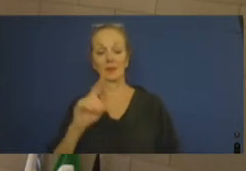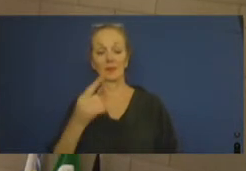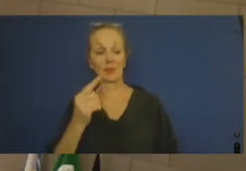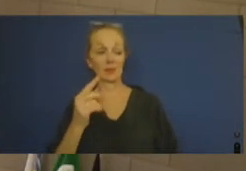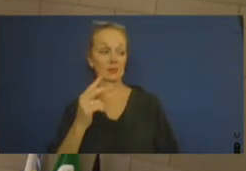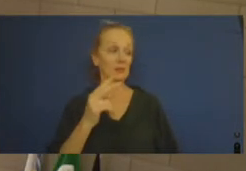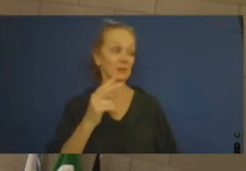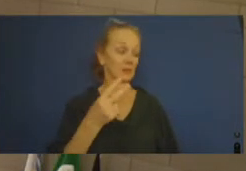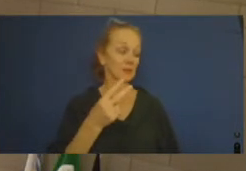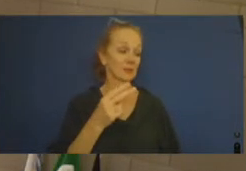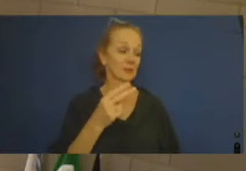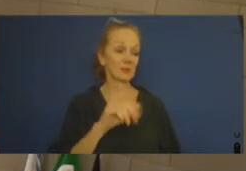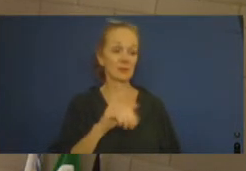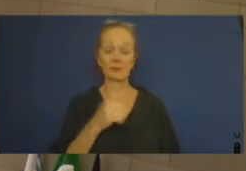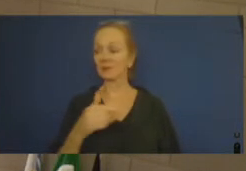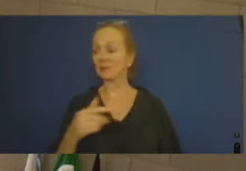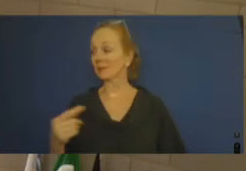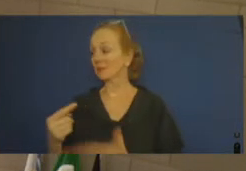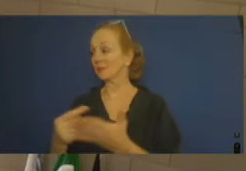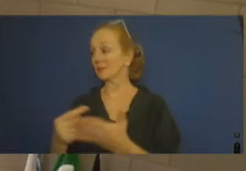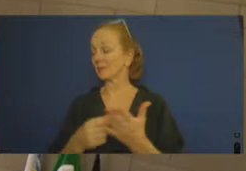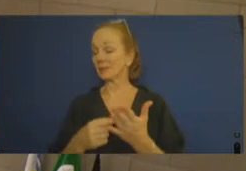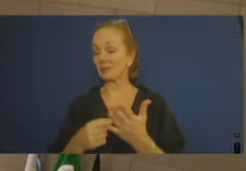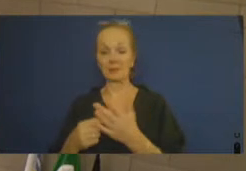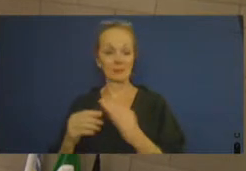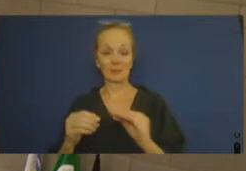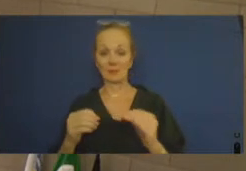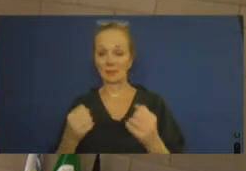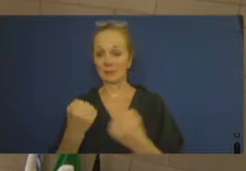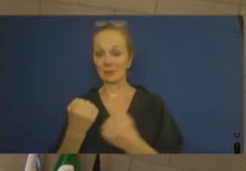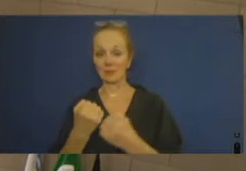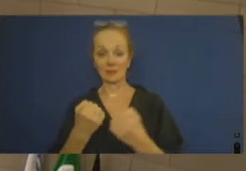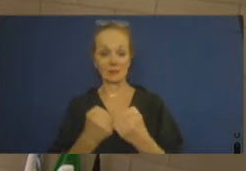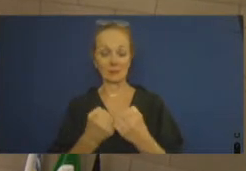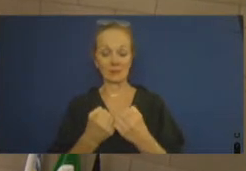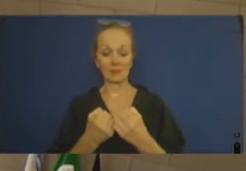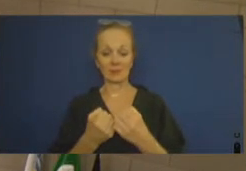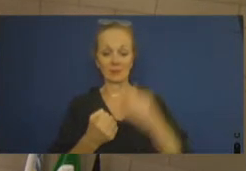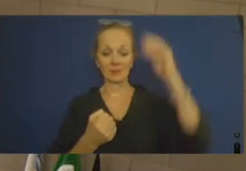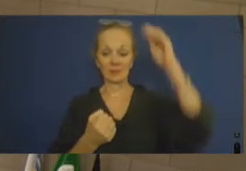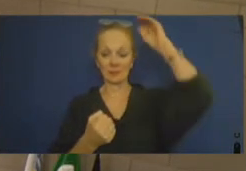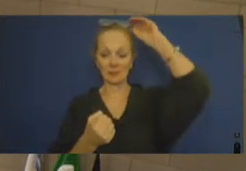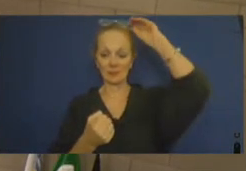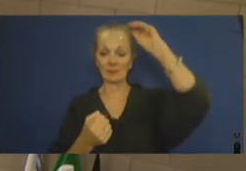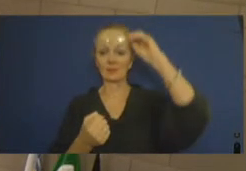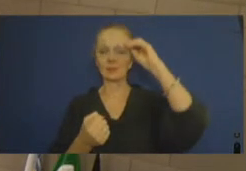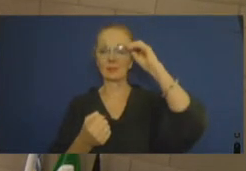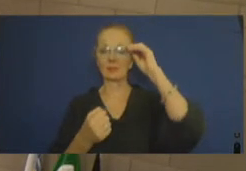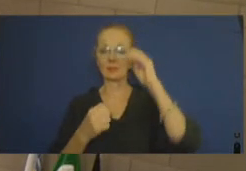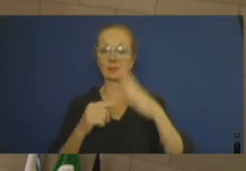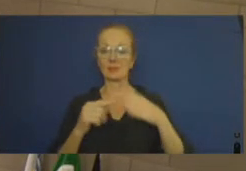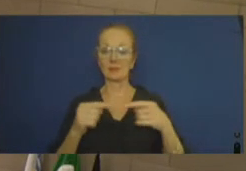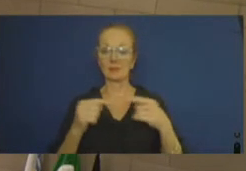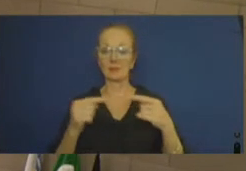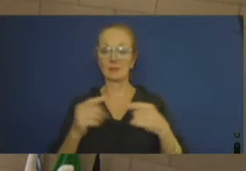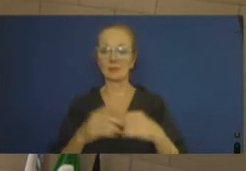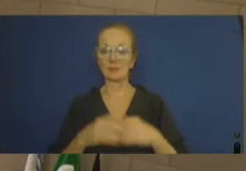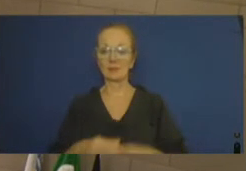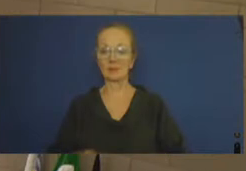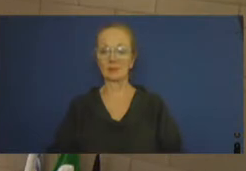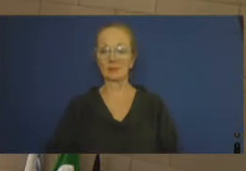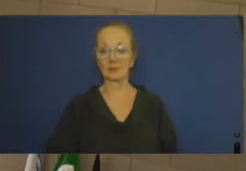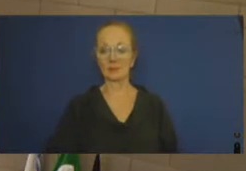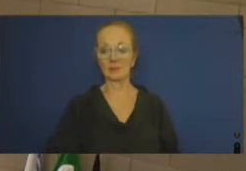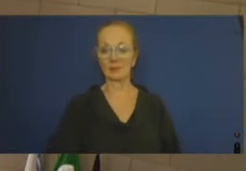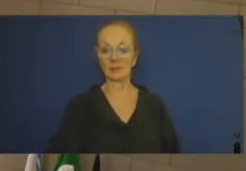Any discussion? Hearing none. All in favor, please raise your hands. Anyone opposed? That's unanimous. Item 12, sale